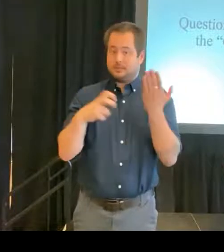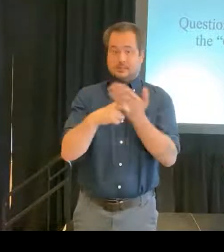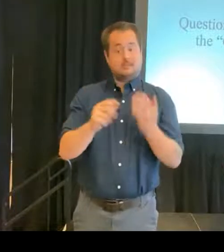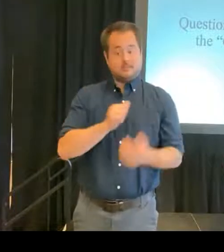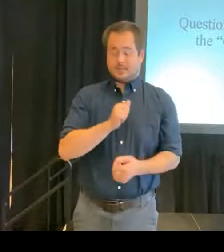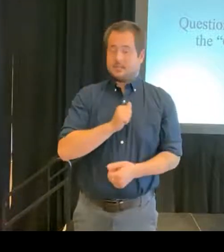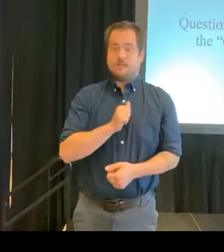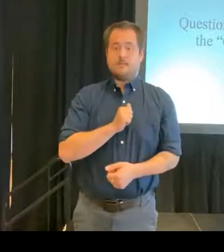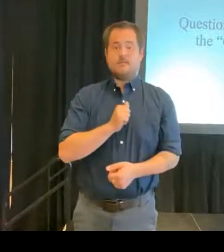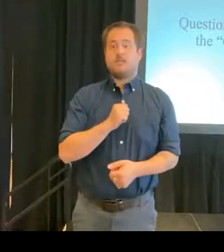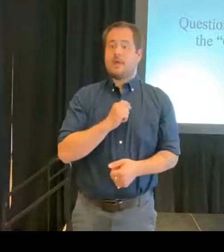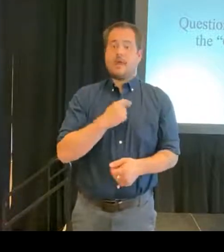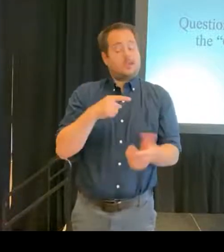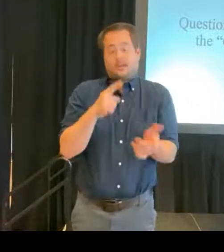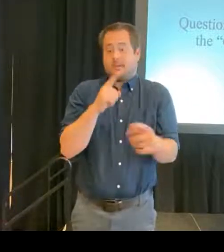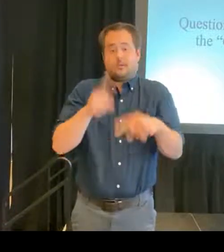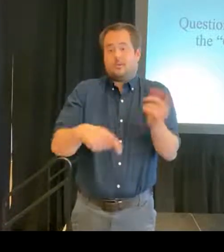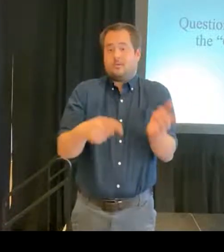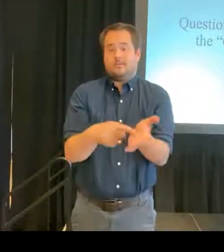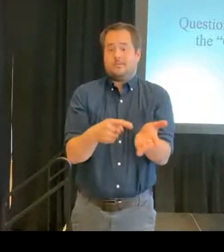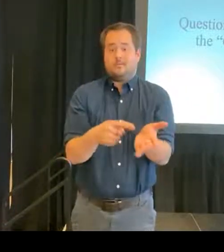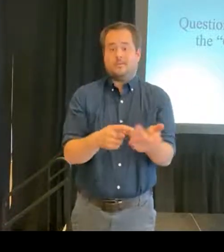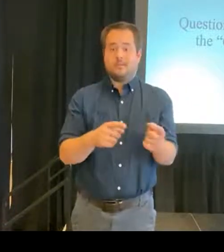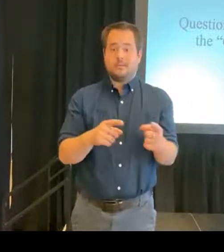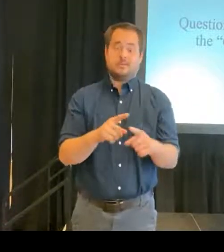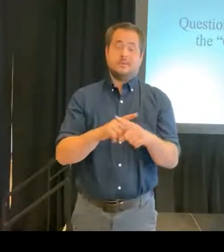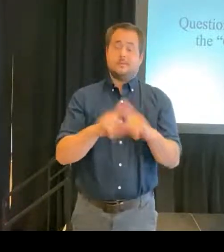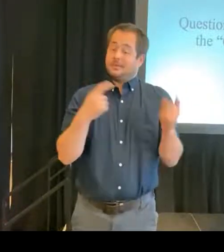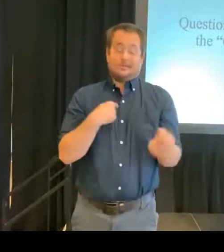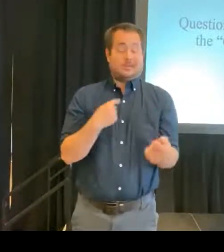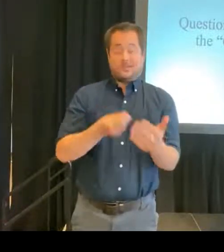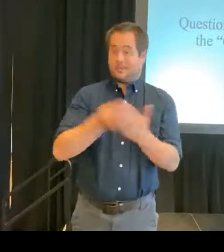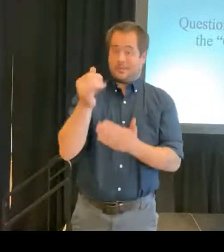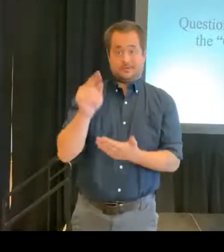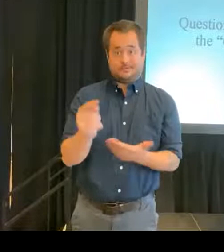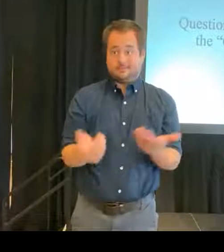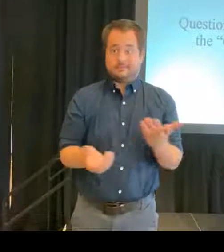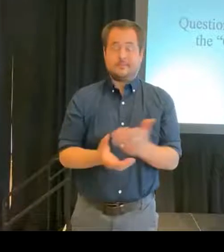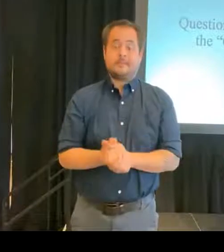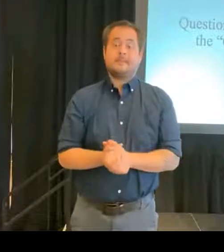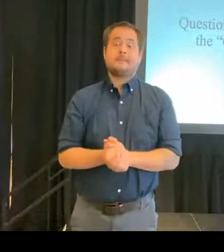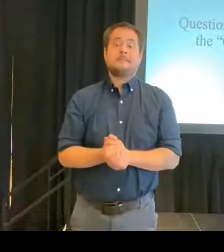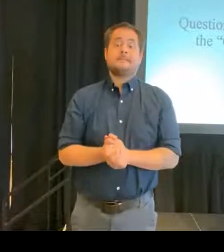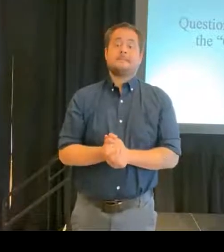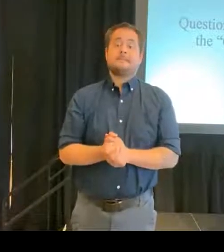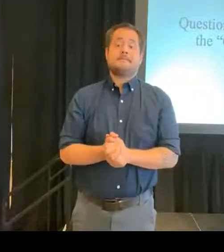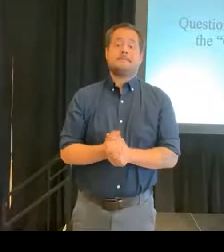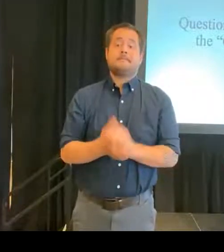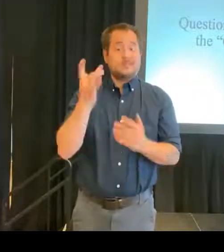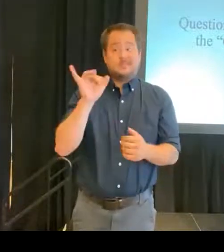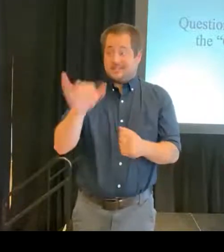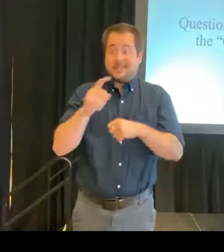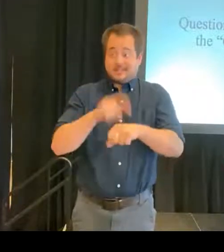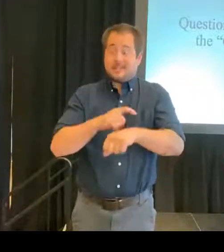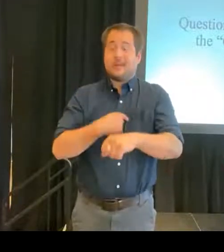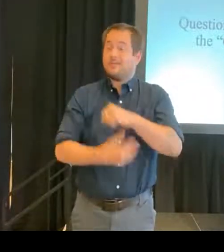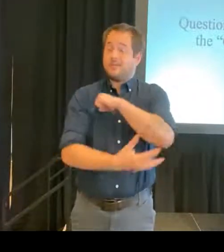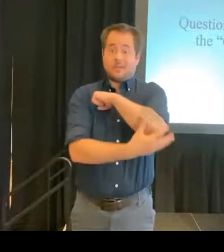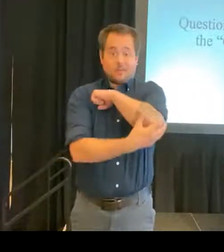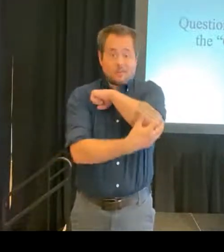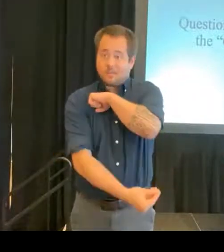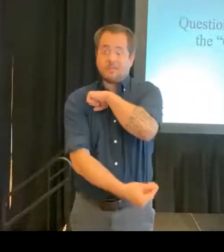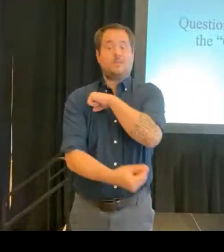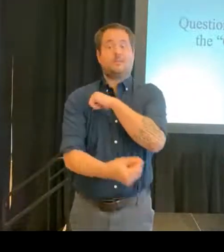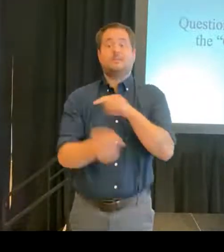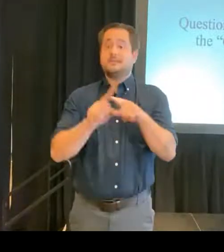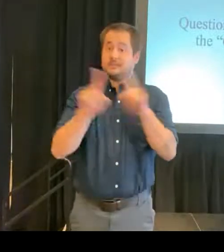this ticket. I couldn't afford to buy the ticket. I really shouldn't have bought the ticket. You know, because I was really poor then. There's a difference between